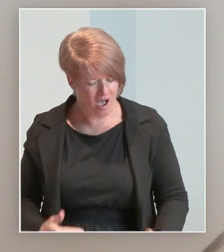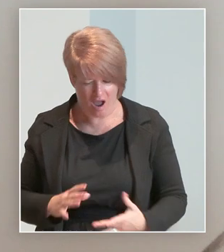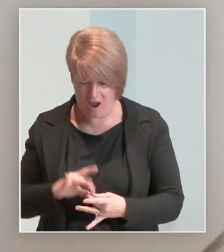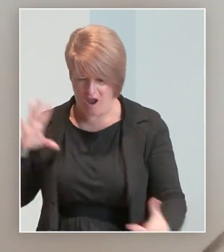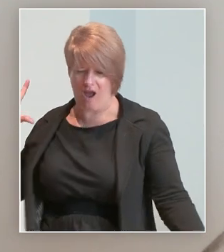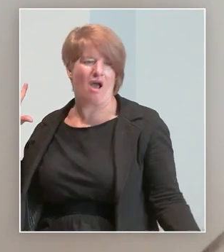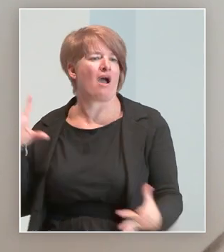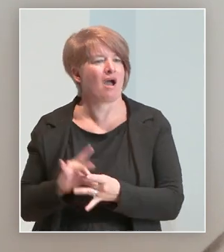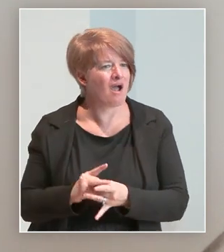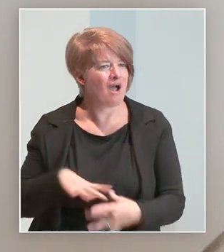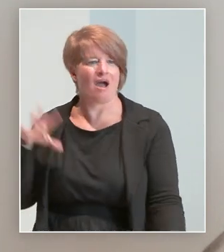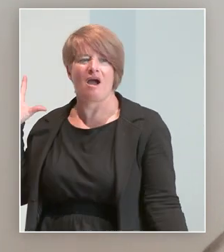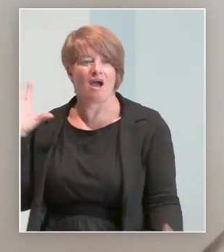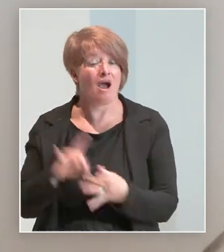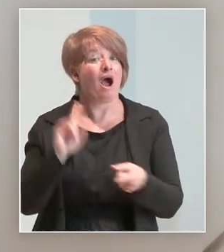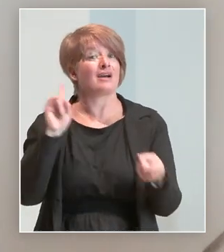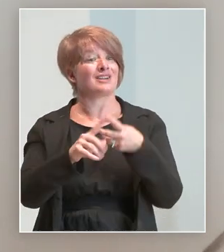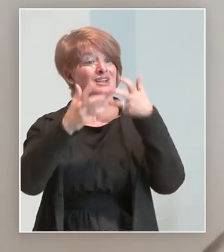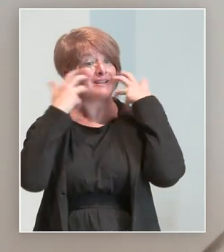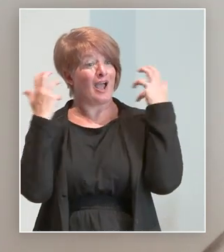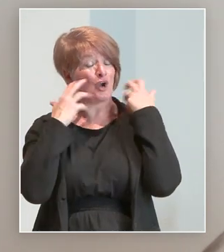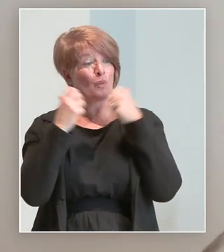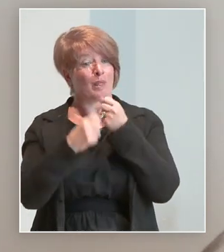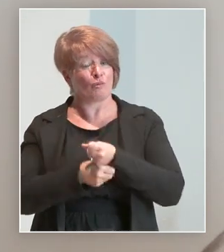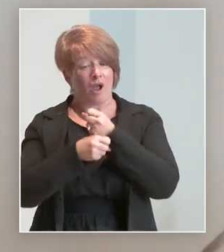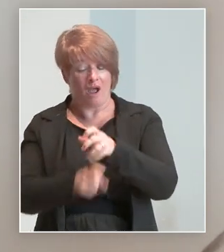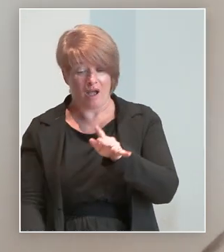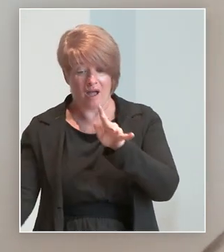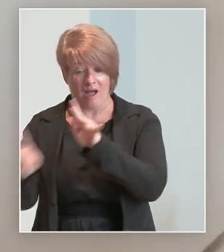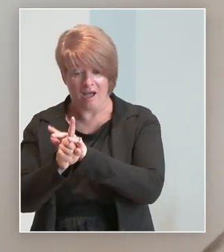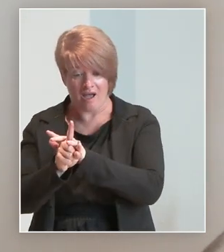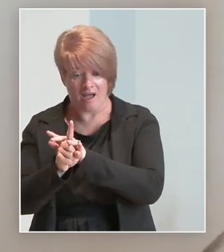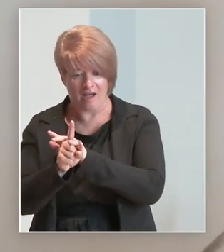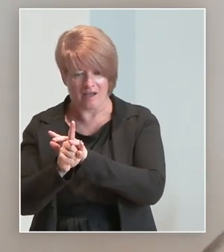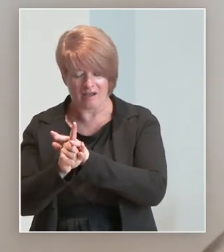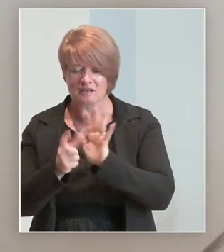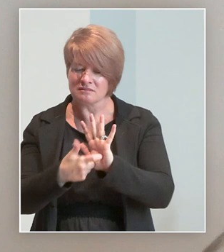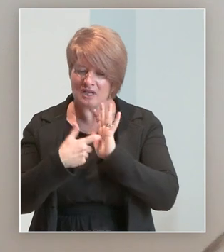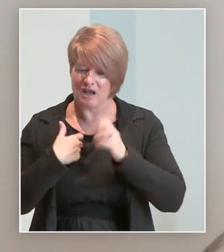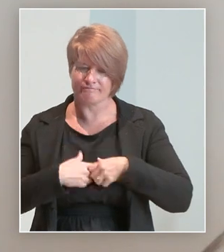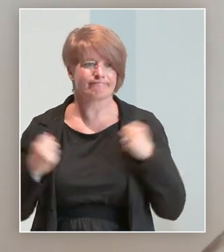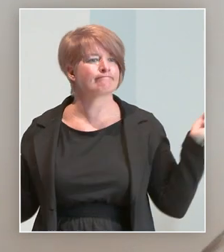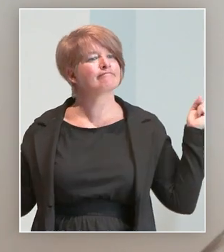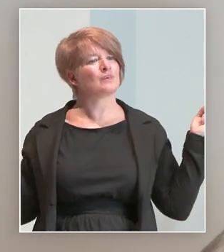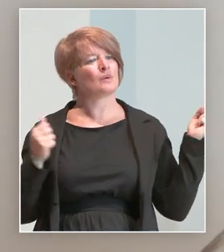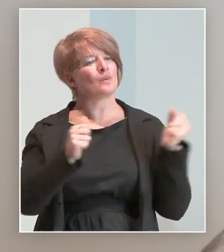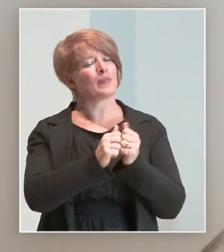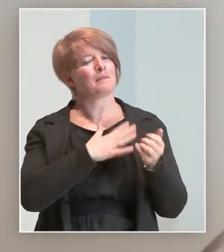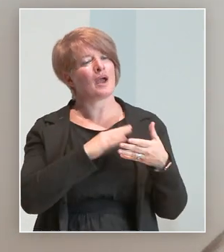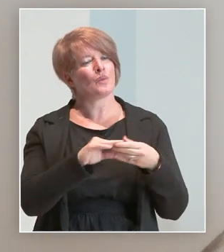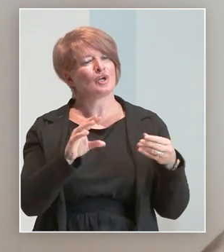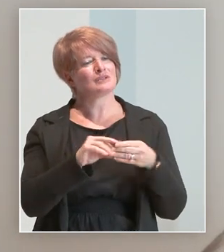remembers memory until the tiger and his bride surface, demanding that I expose myself with these words.